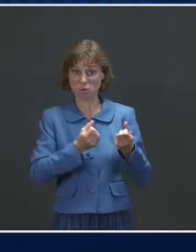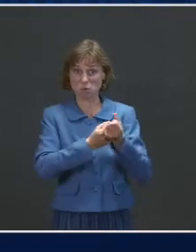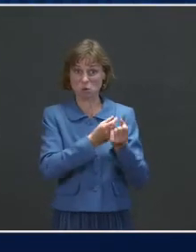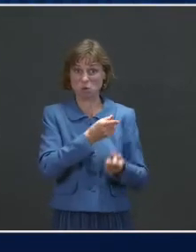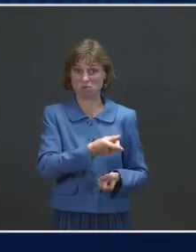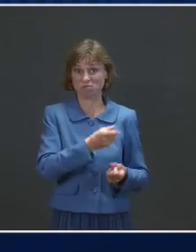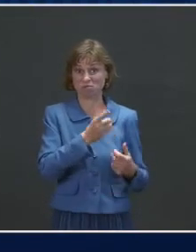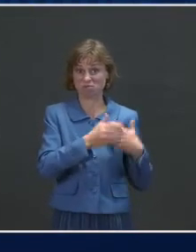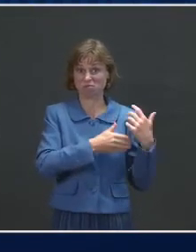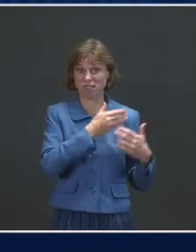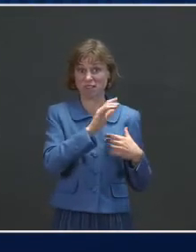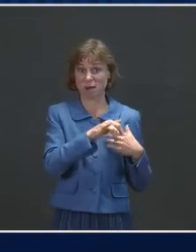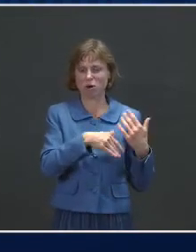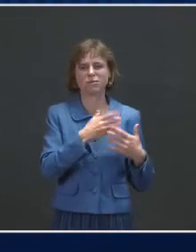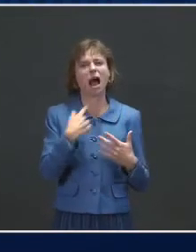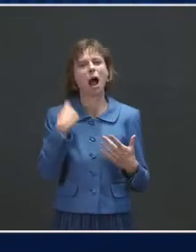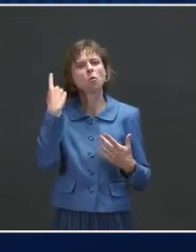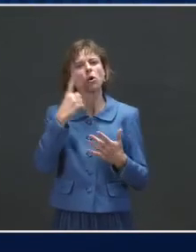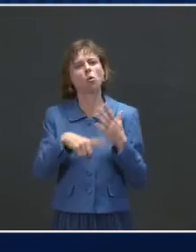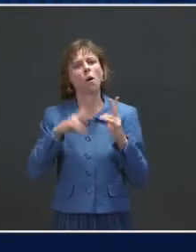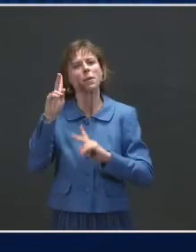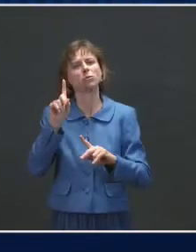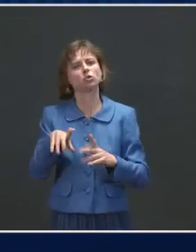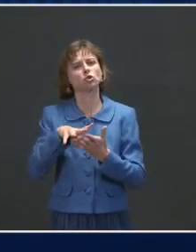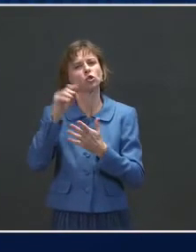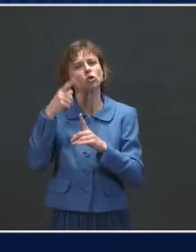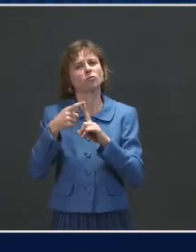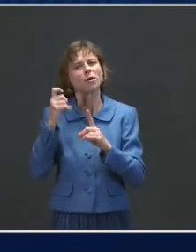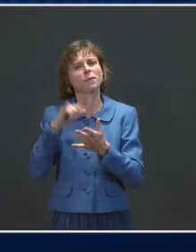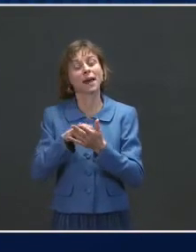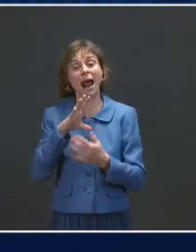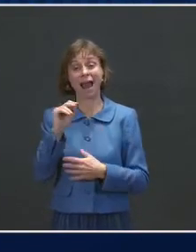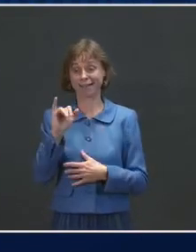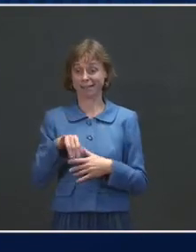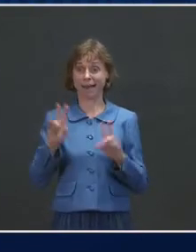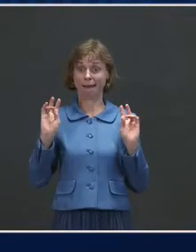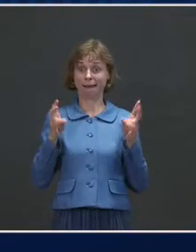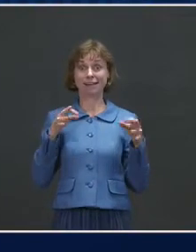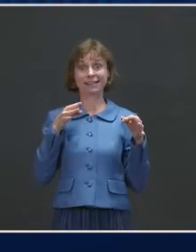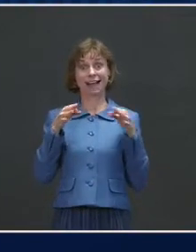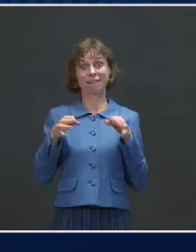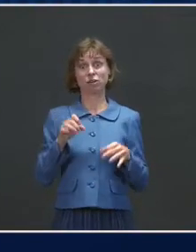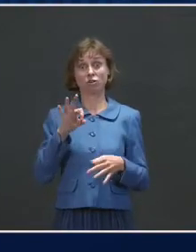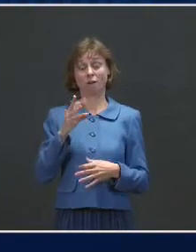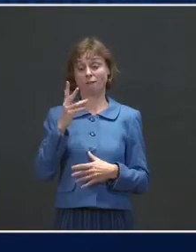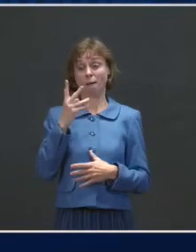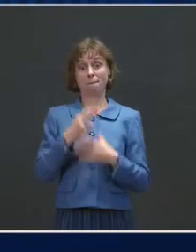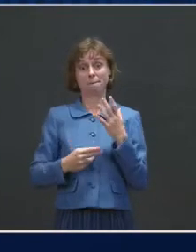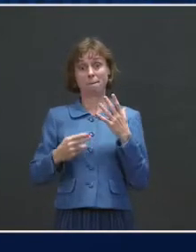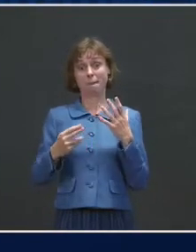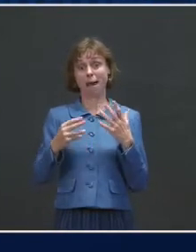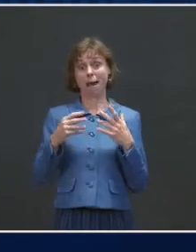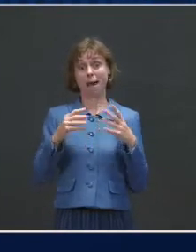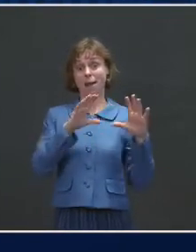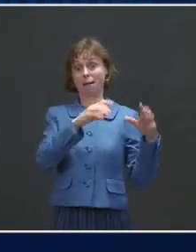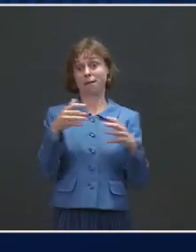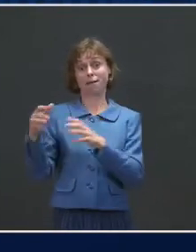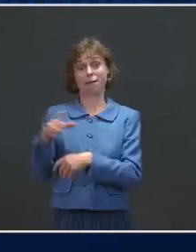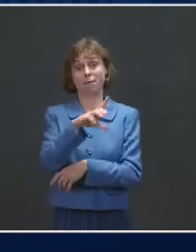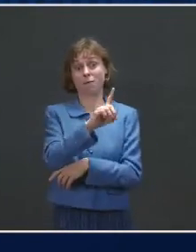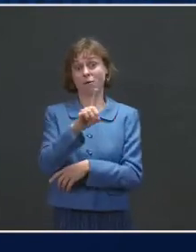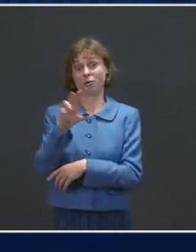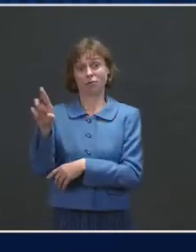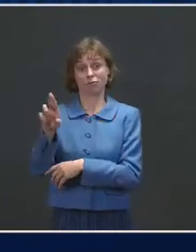what people should take away from that, and will that definition of bipartisanship be the one that is going forward with this White House? Well,